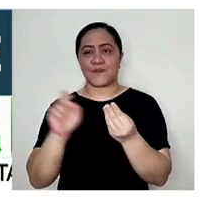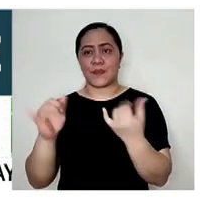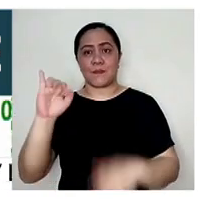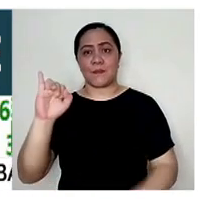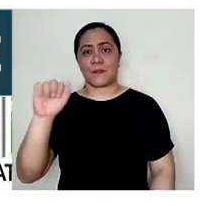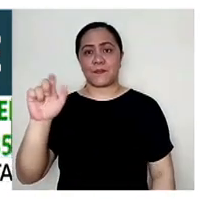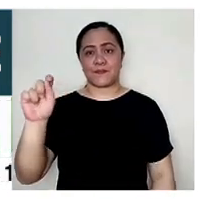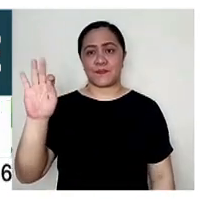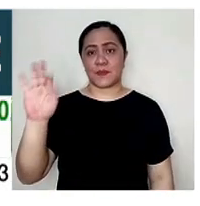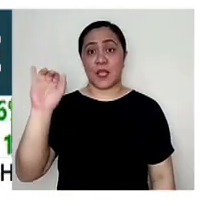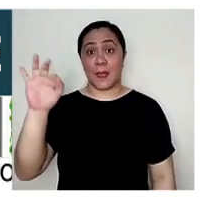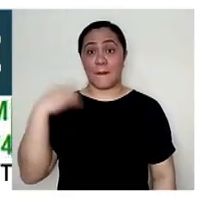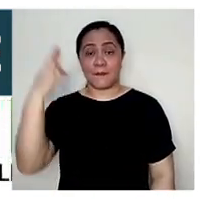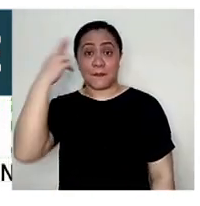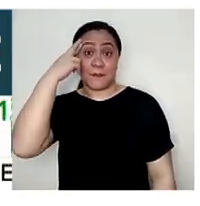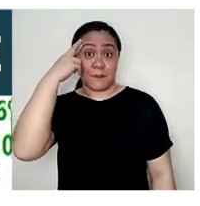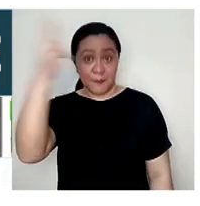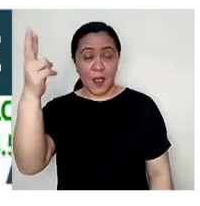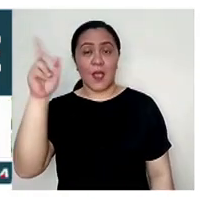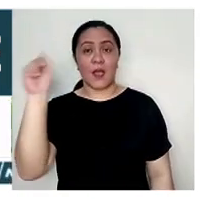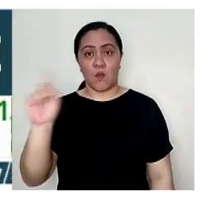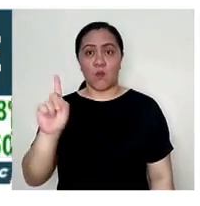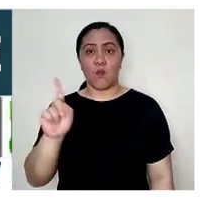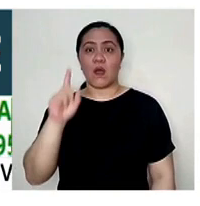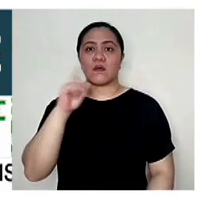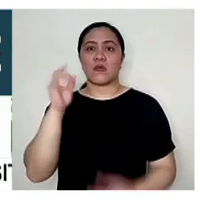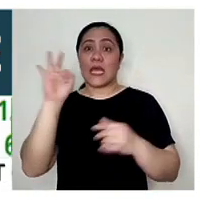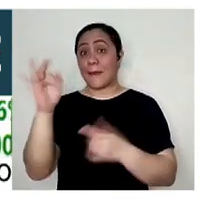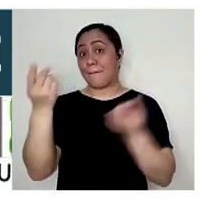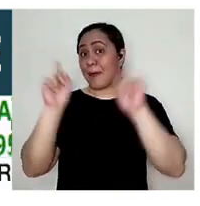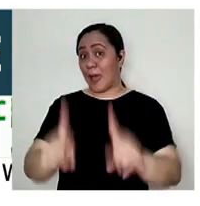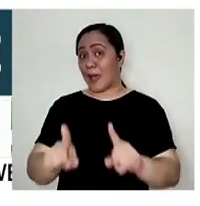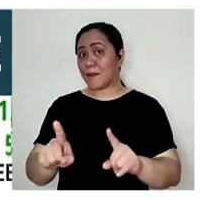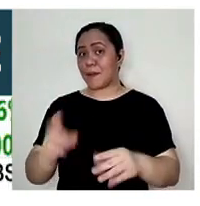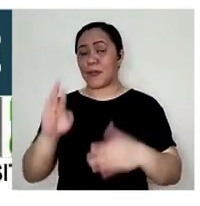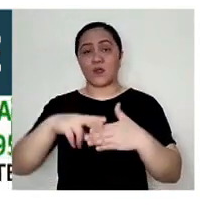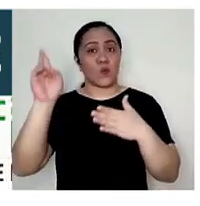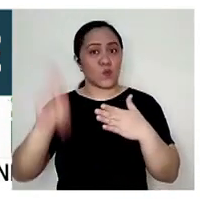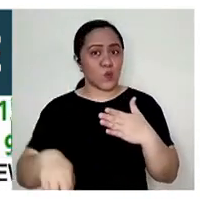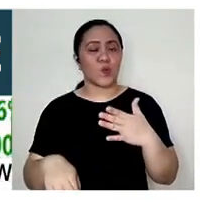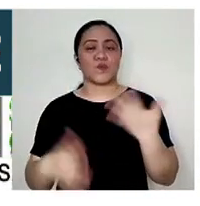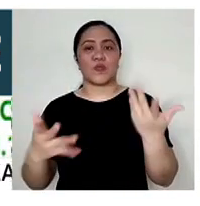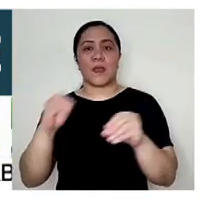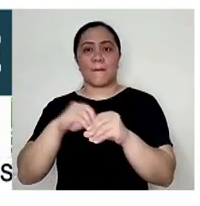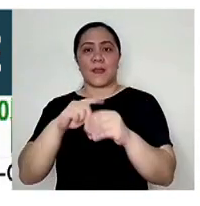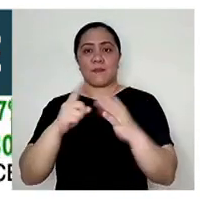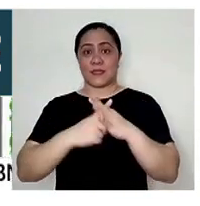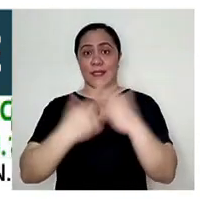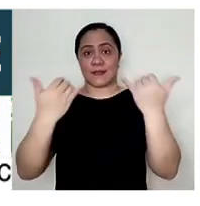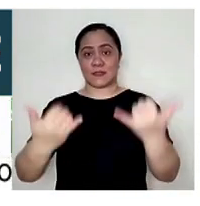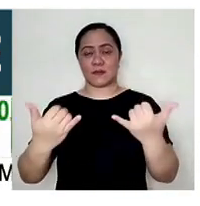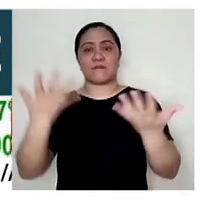they realize what will be the consequences or what will be the outcome if you start from here, I mean, this